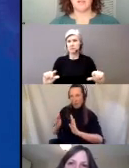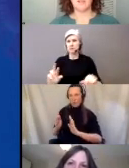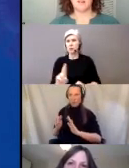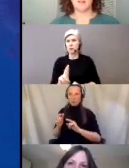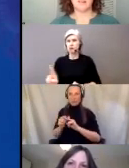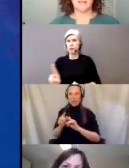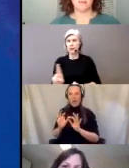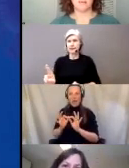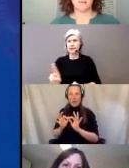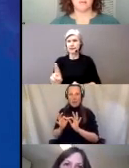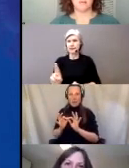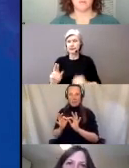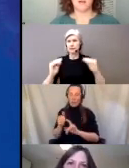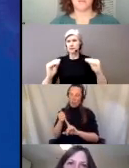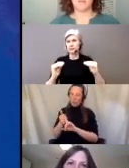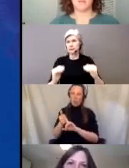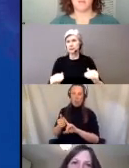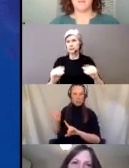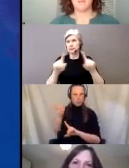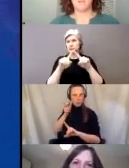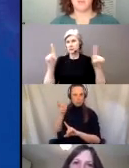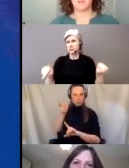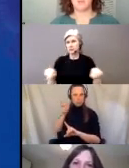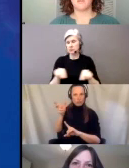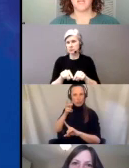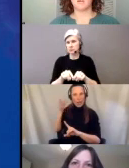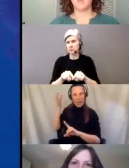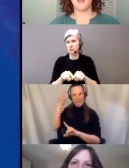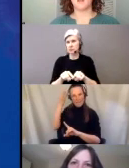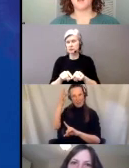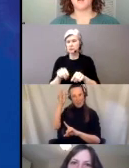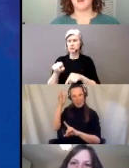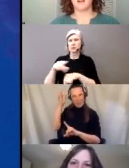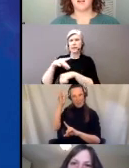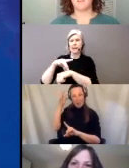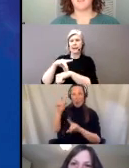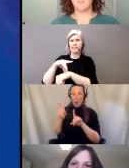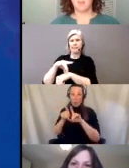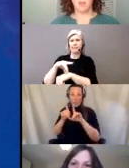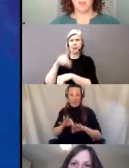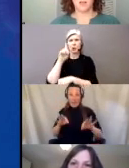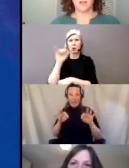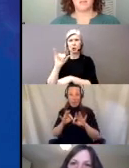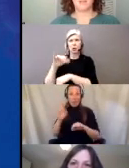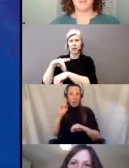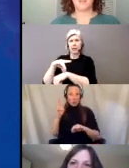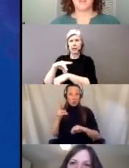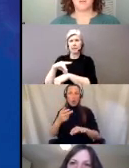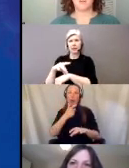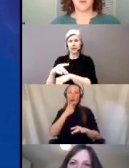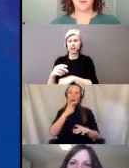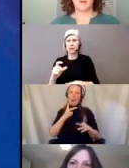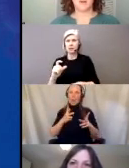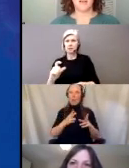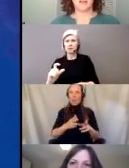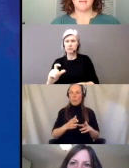of the Zoom screen. You will see the planet image. You will just have to choose French and put off